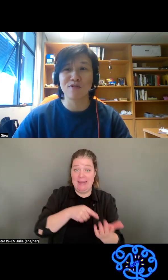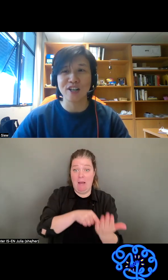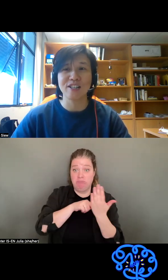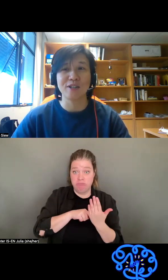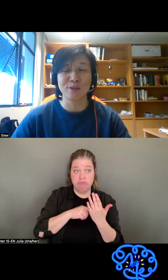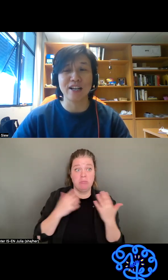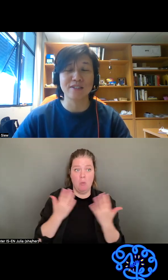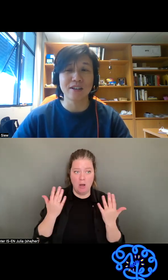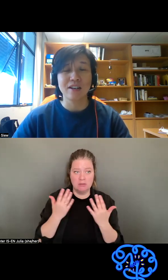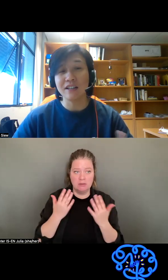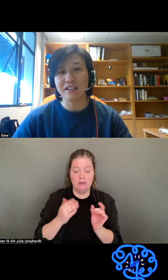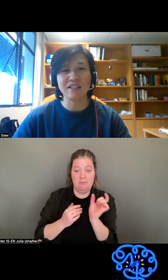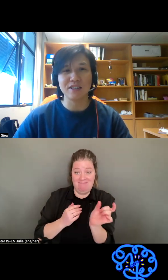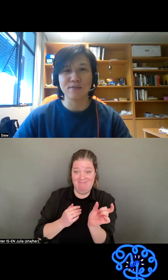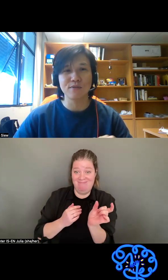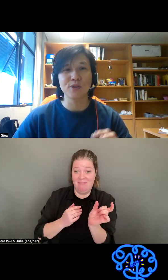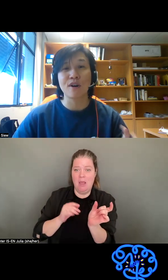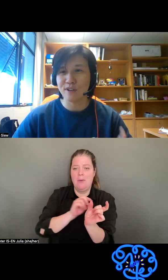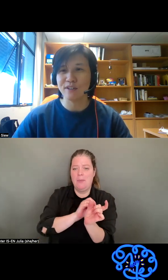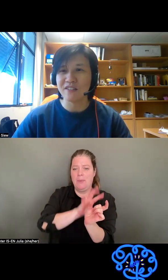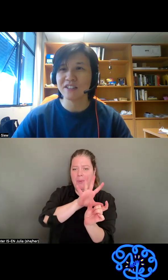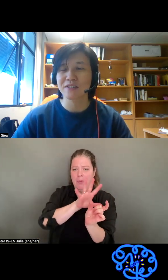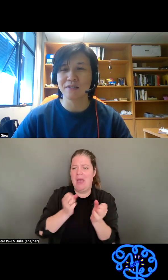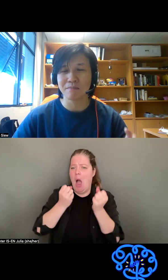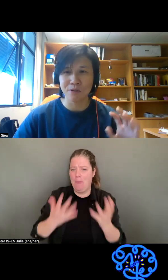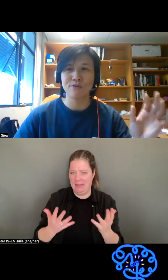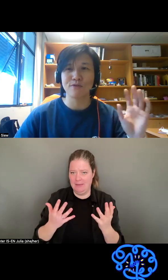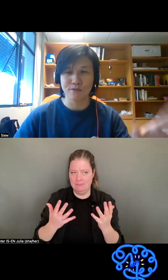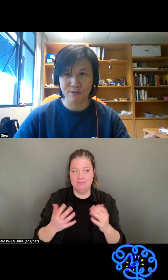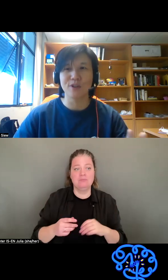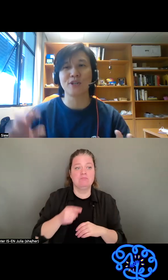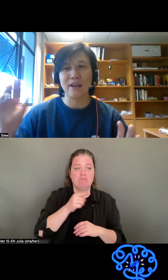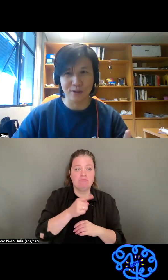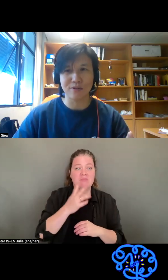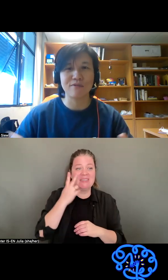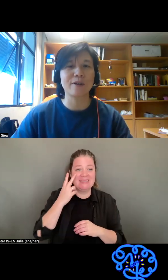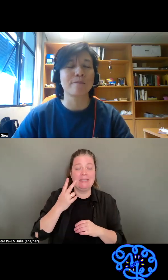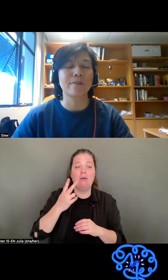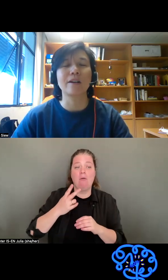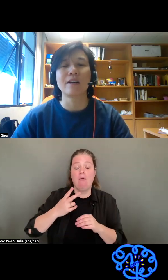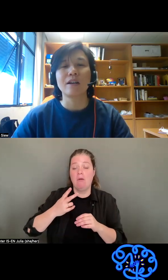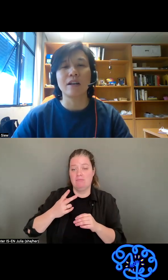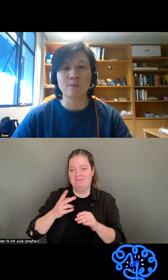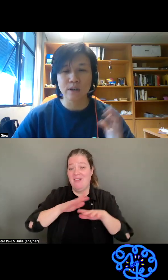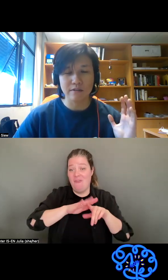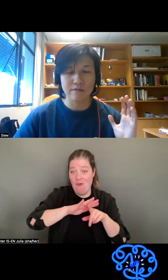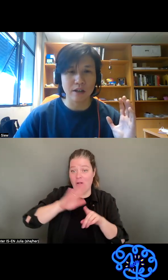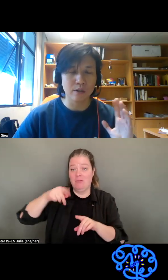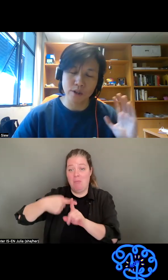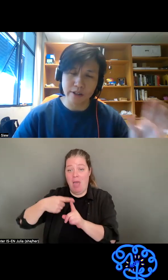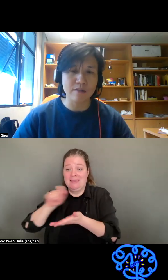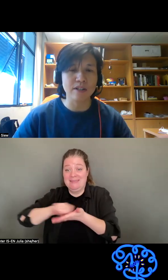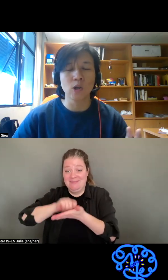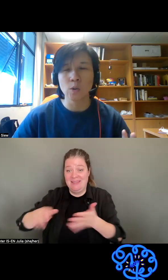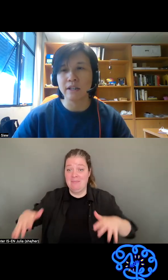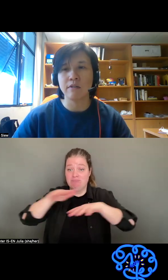number of friends that a word has. In this case, this is phonographic neighbors, so both phonological and orthographic, right? And the